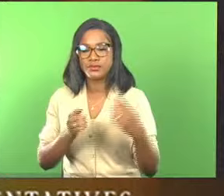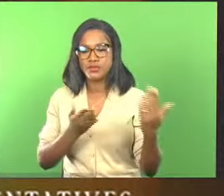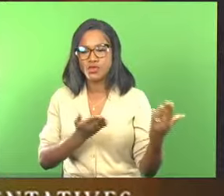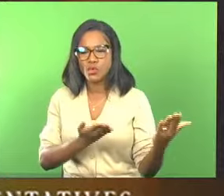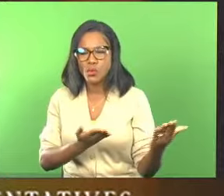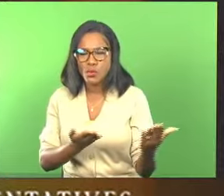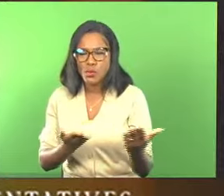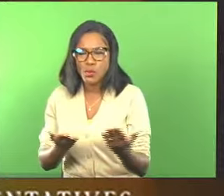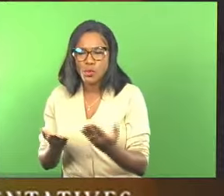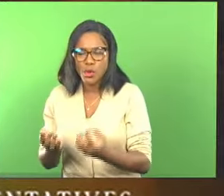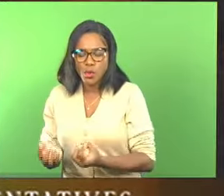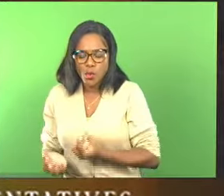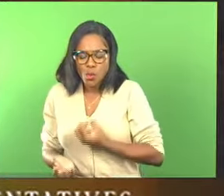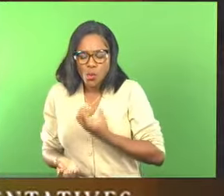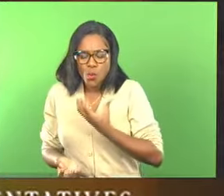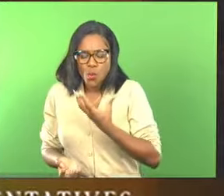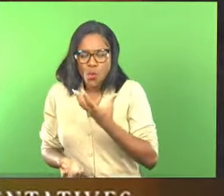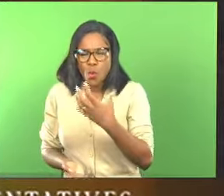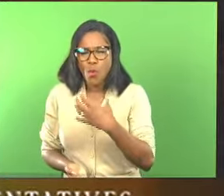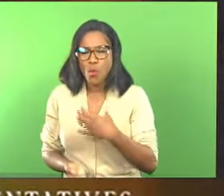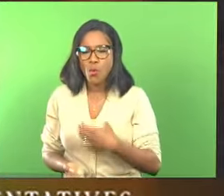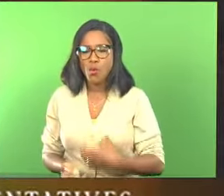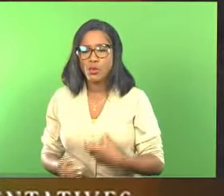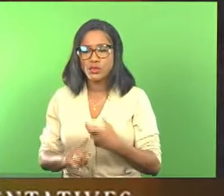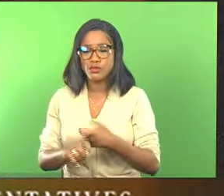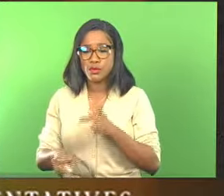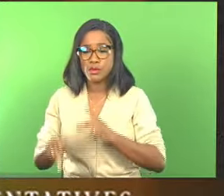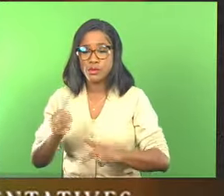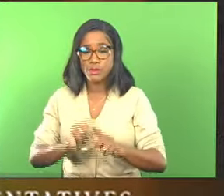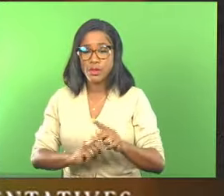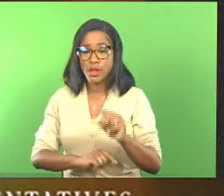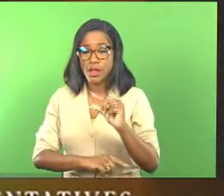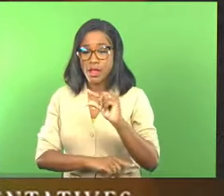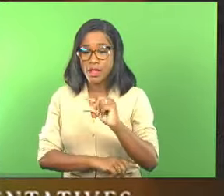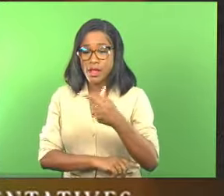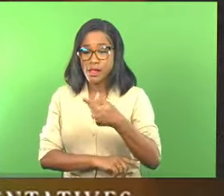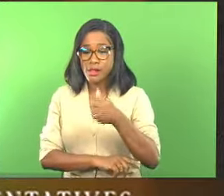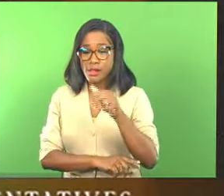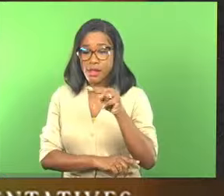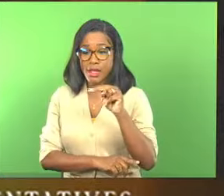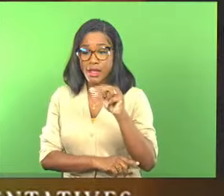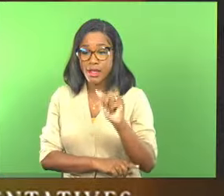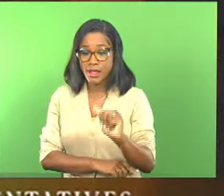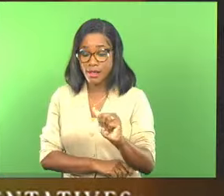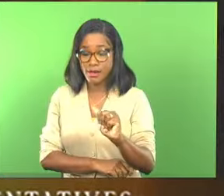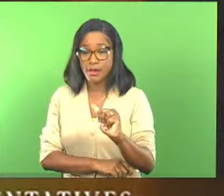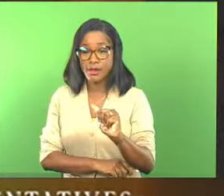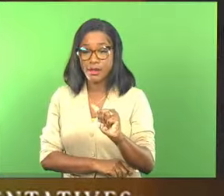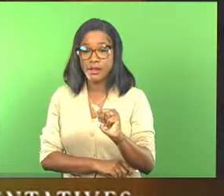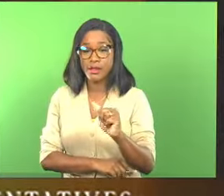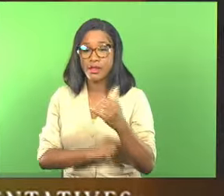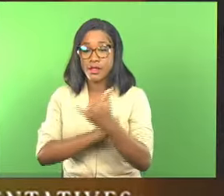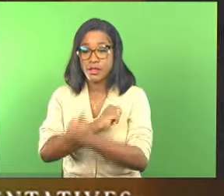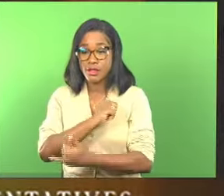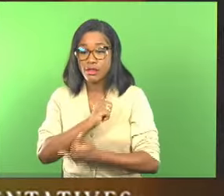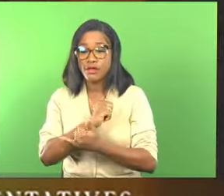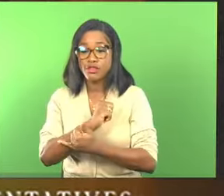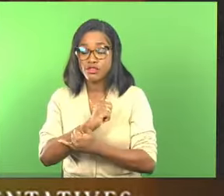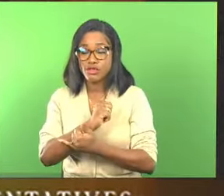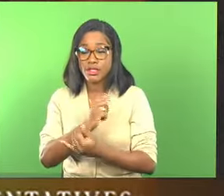warm wishes from the people of Ghana, the country I